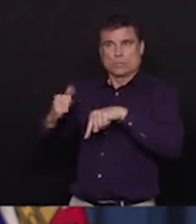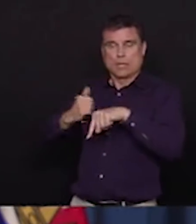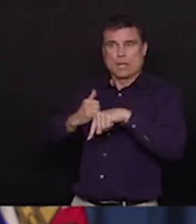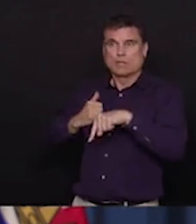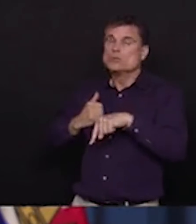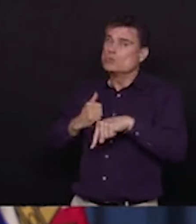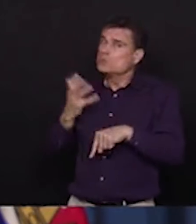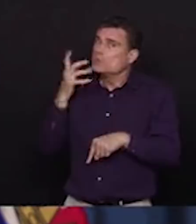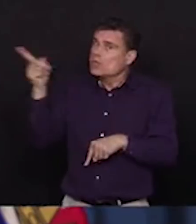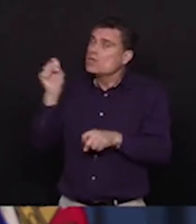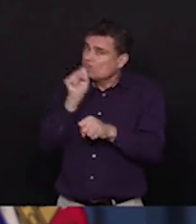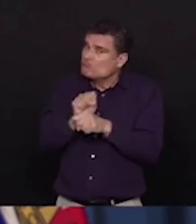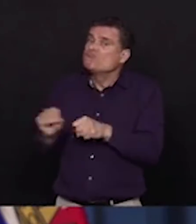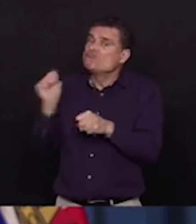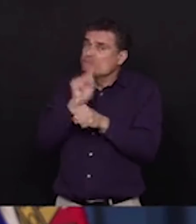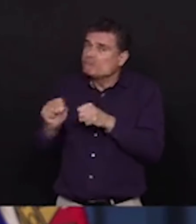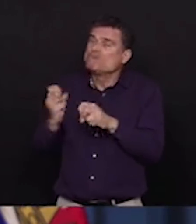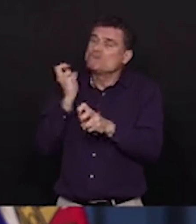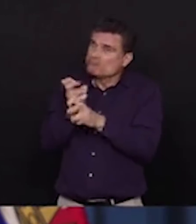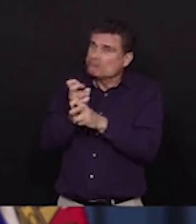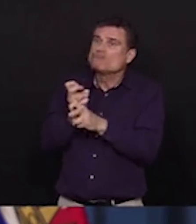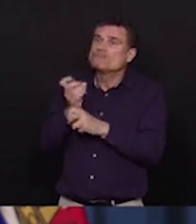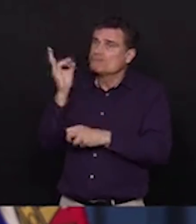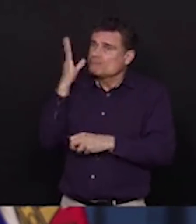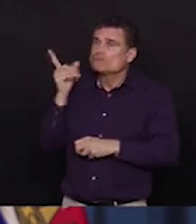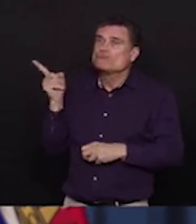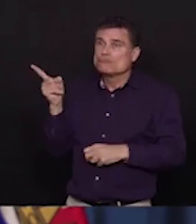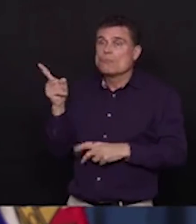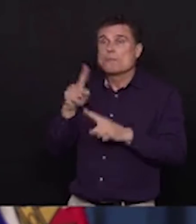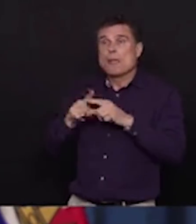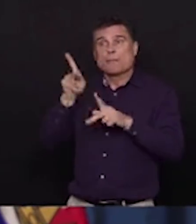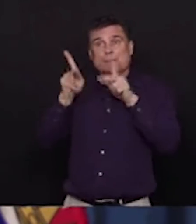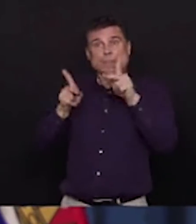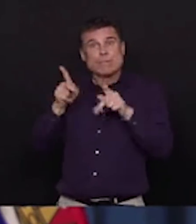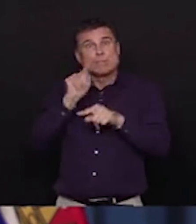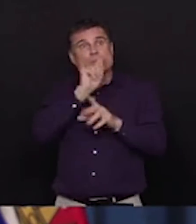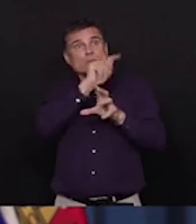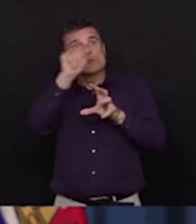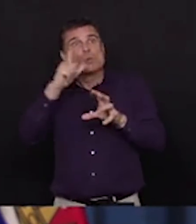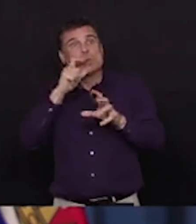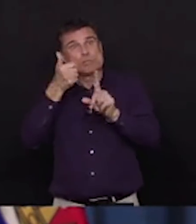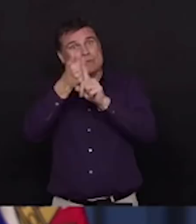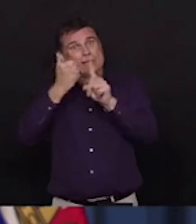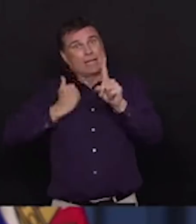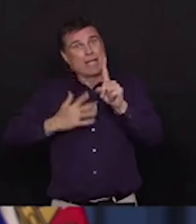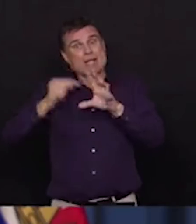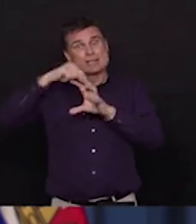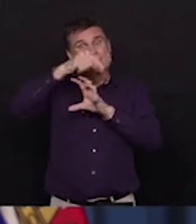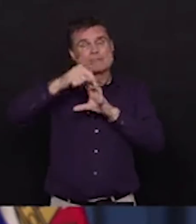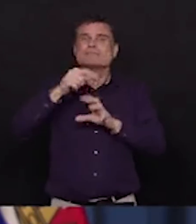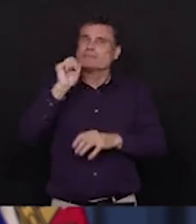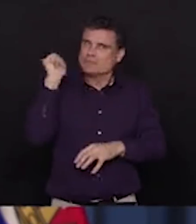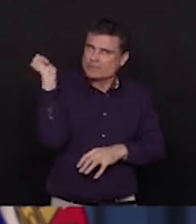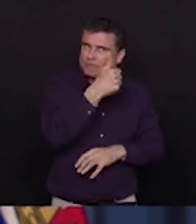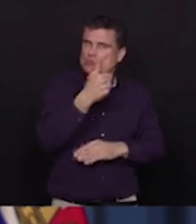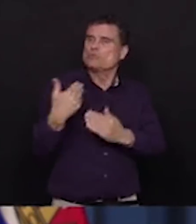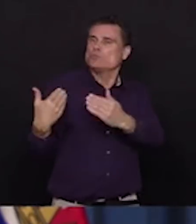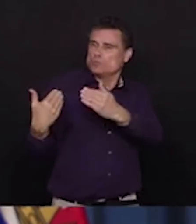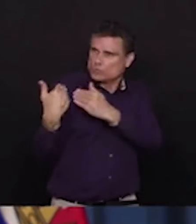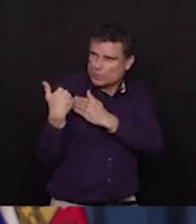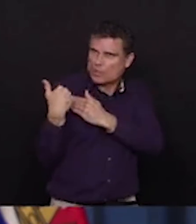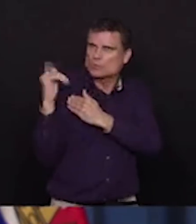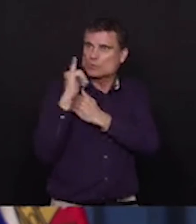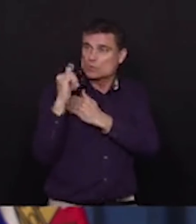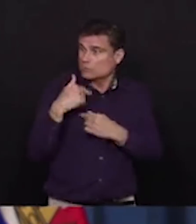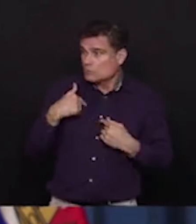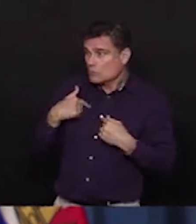country, and this is especially true in these times where such enormous efforts are being made by the Government of Canada to